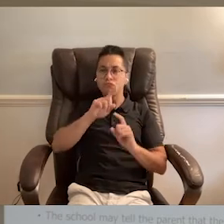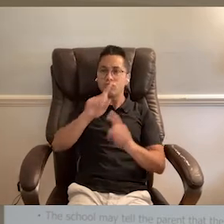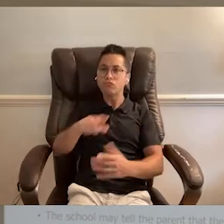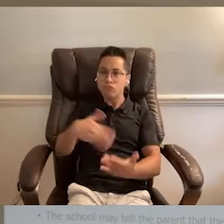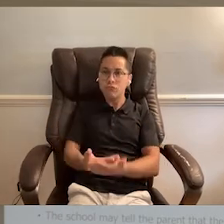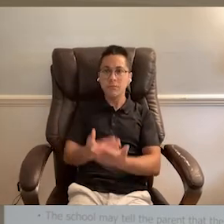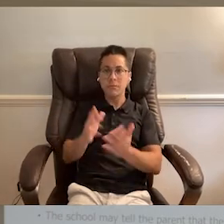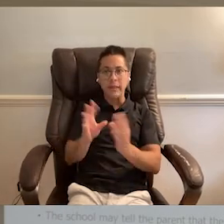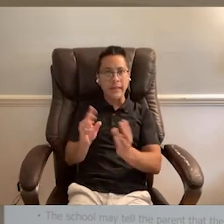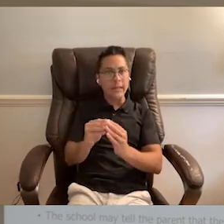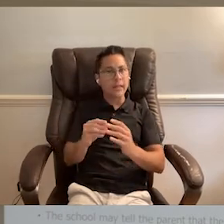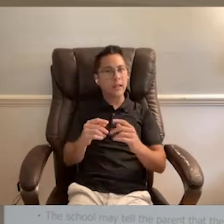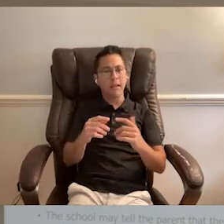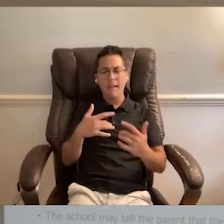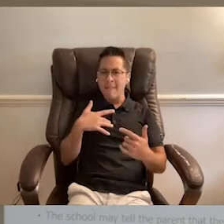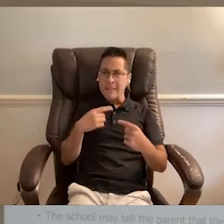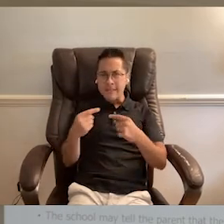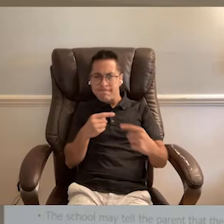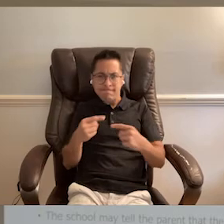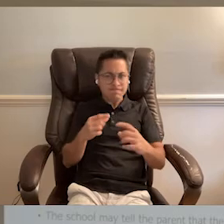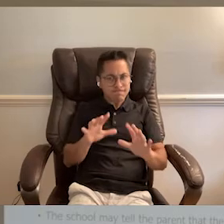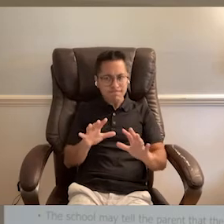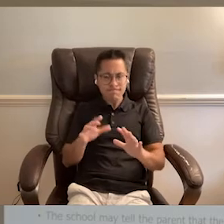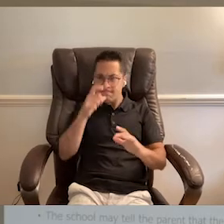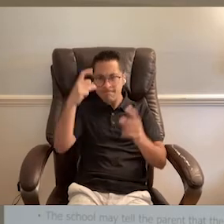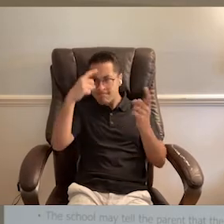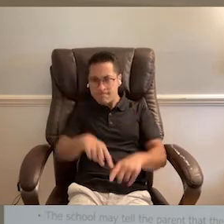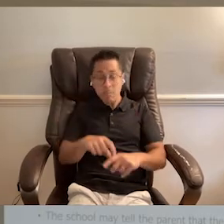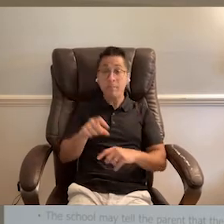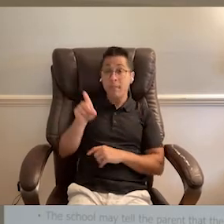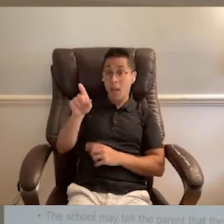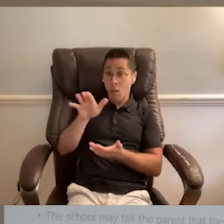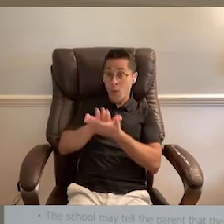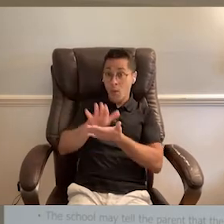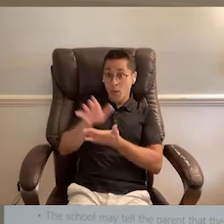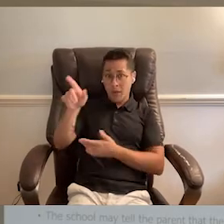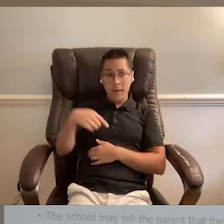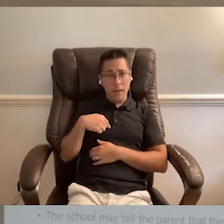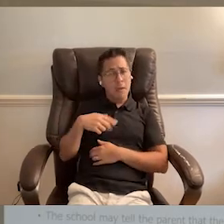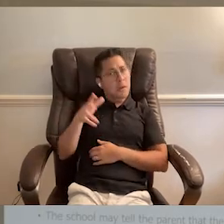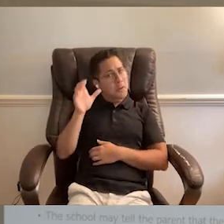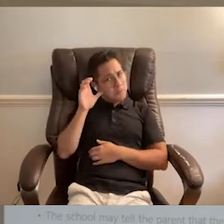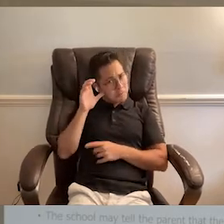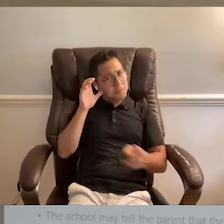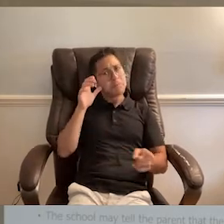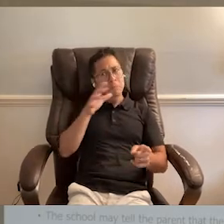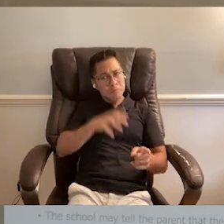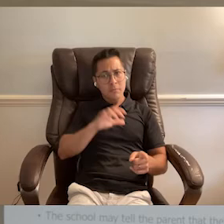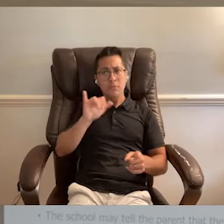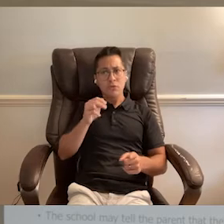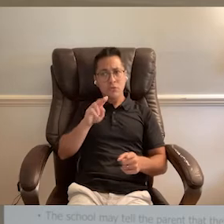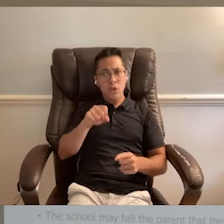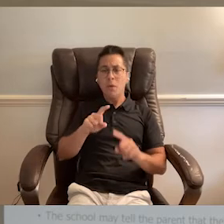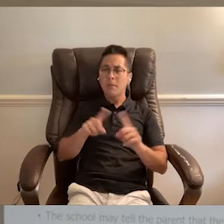impasse, and the school says, we hear you, Mrs. Jones, but we think FAPE,